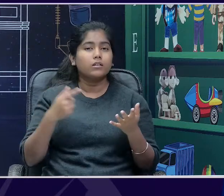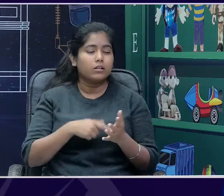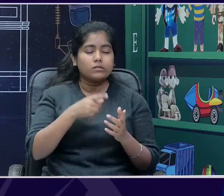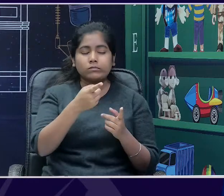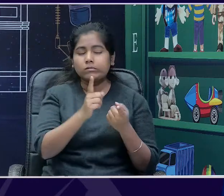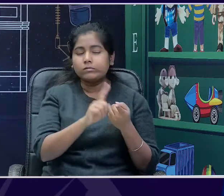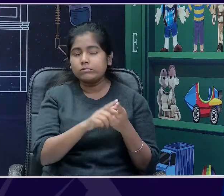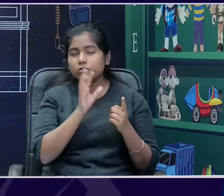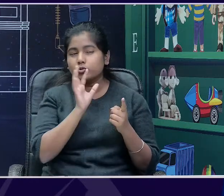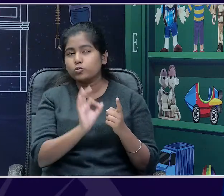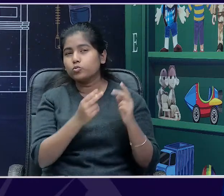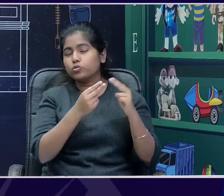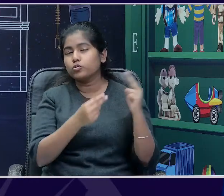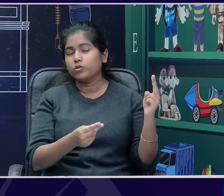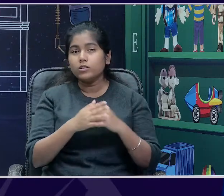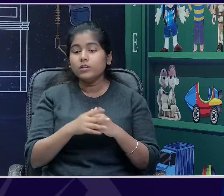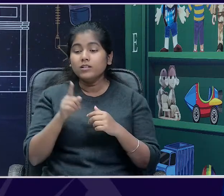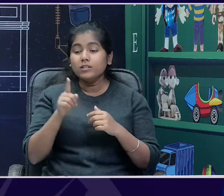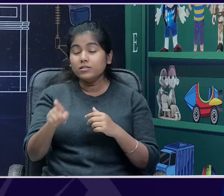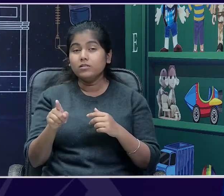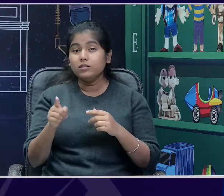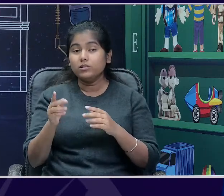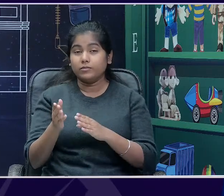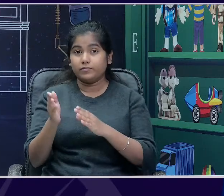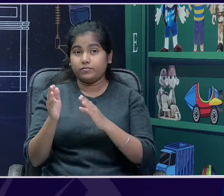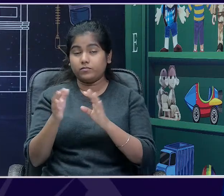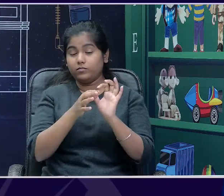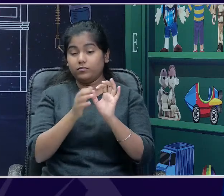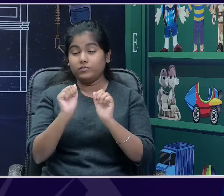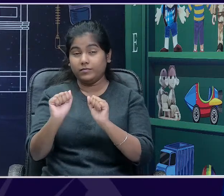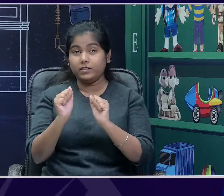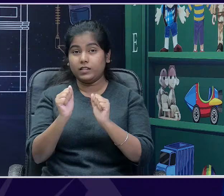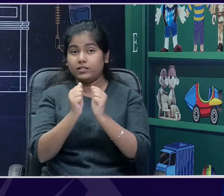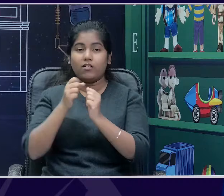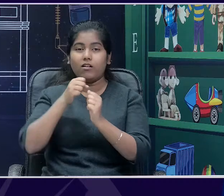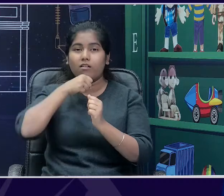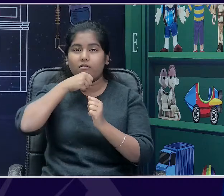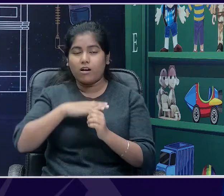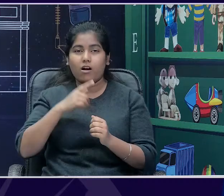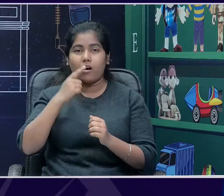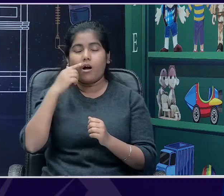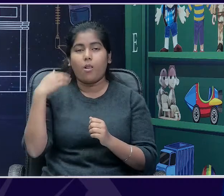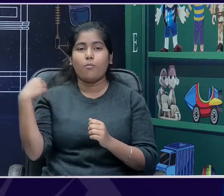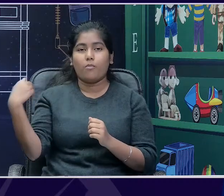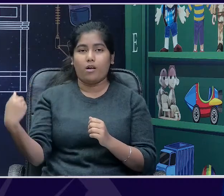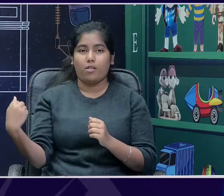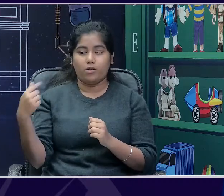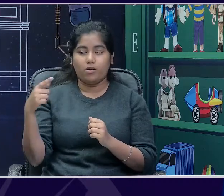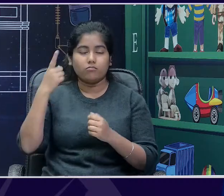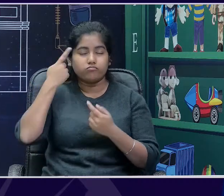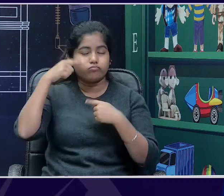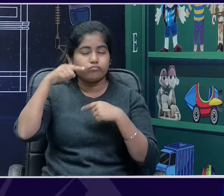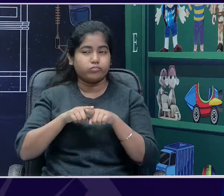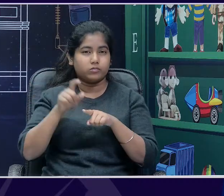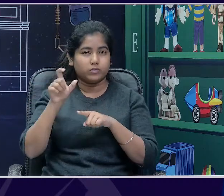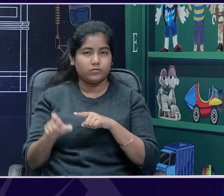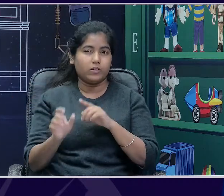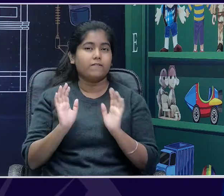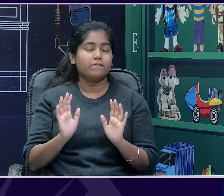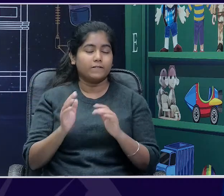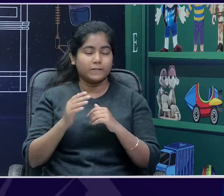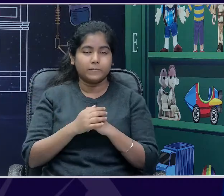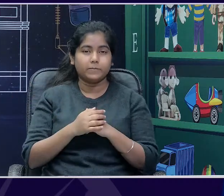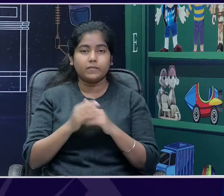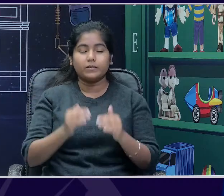Nishad. Wow. We have youngest, I think, detectives in this class now. And expert ones. Expert ones, right. Okay, we